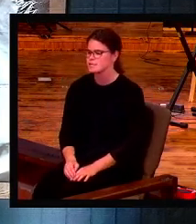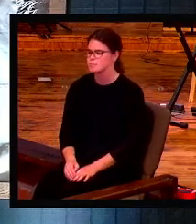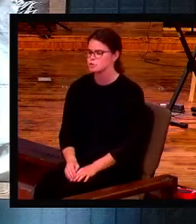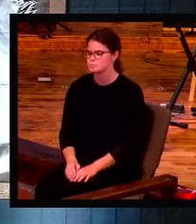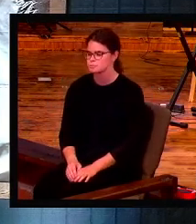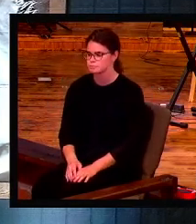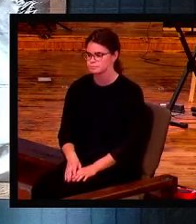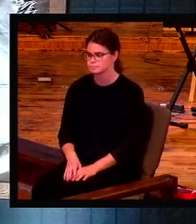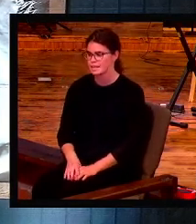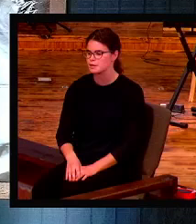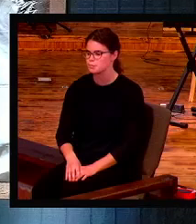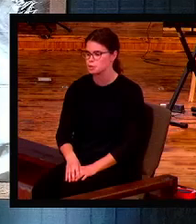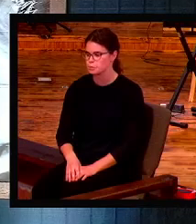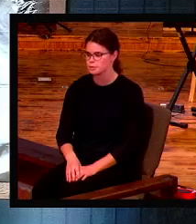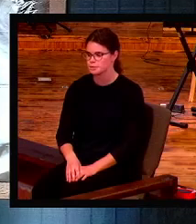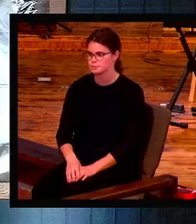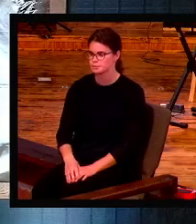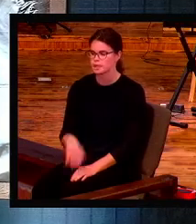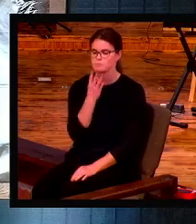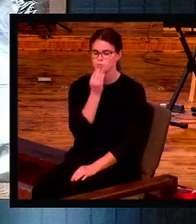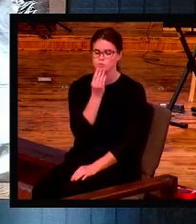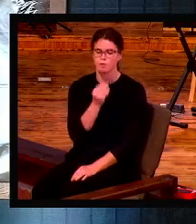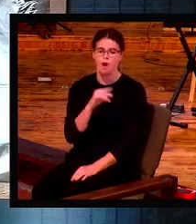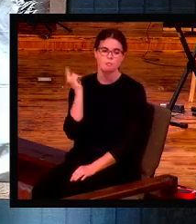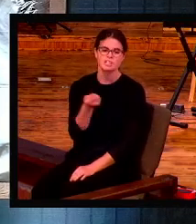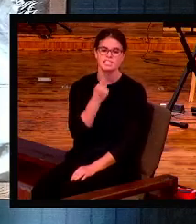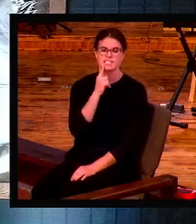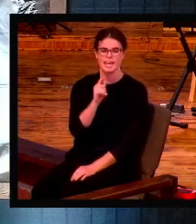We are in church, and we don't want anybody laying hands.